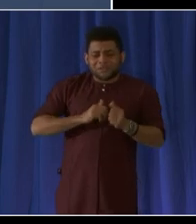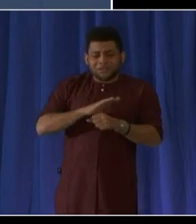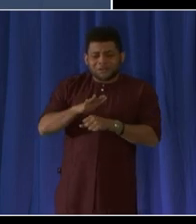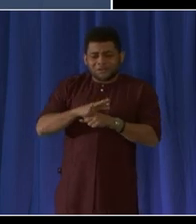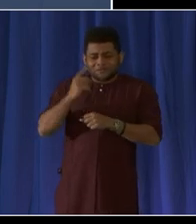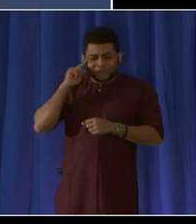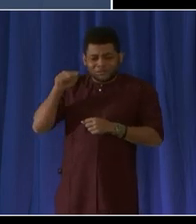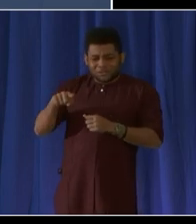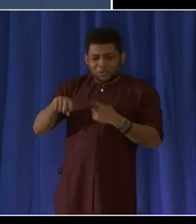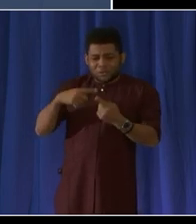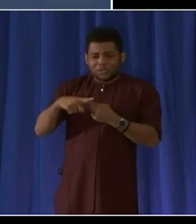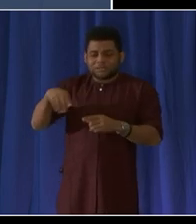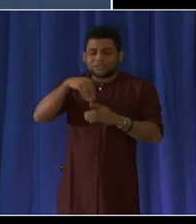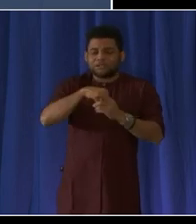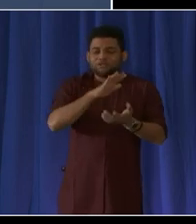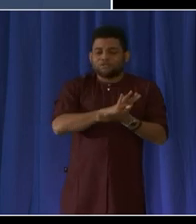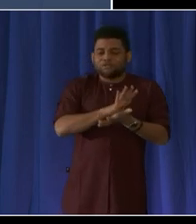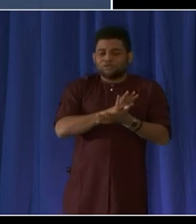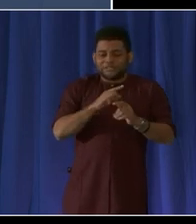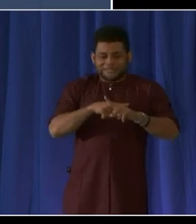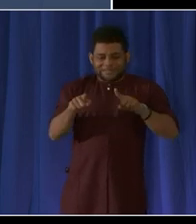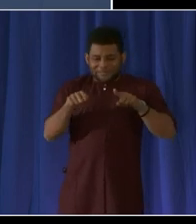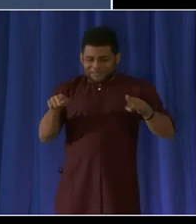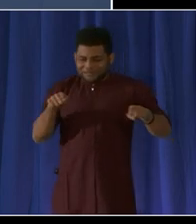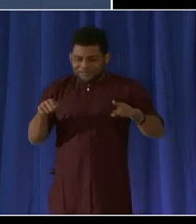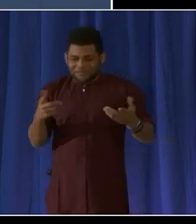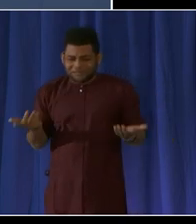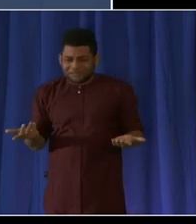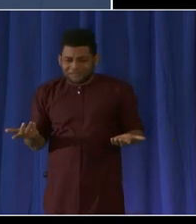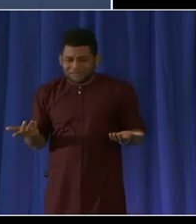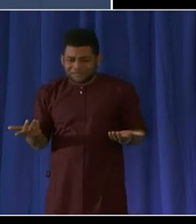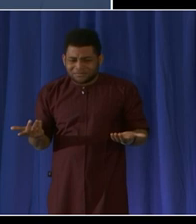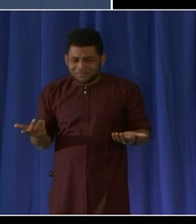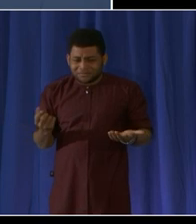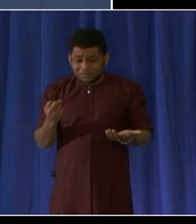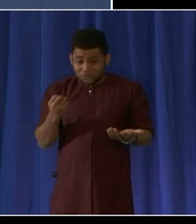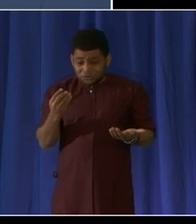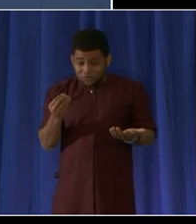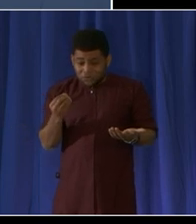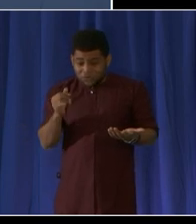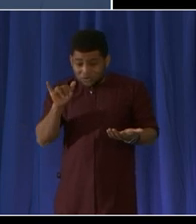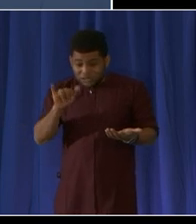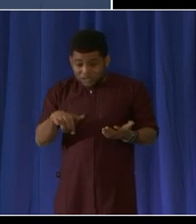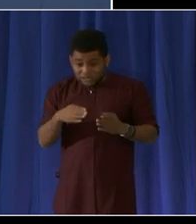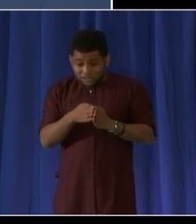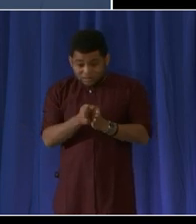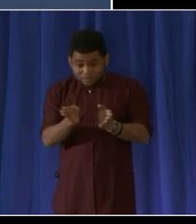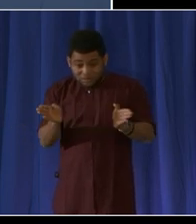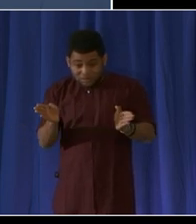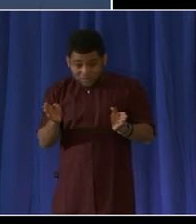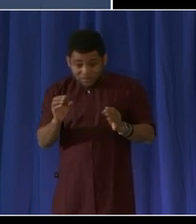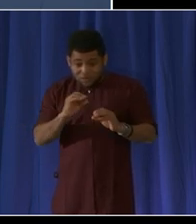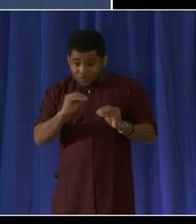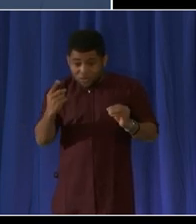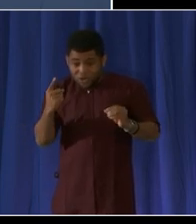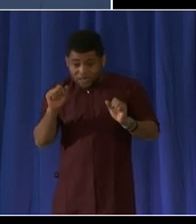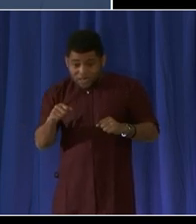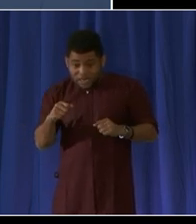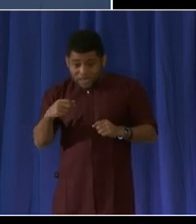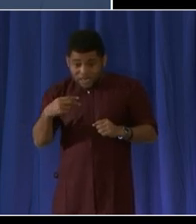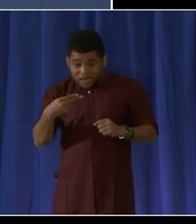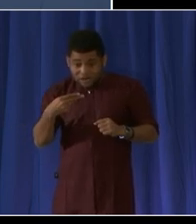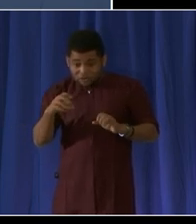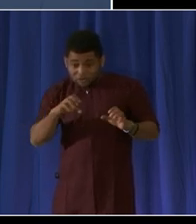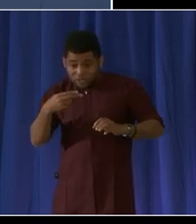school. So my question is that just a broad thing where no one can do hybrid,